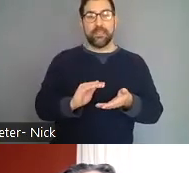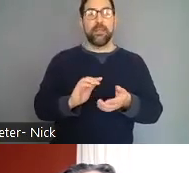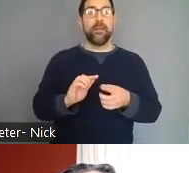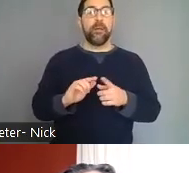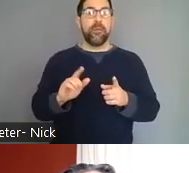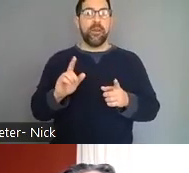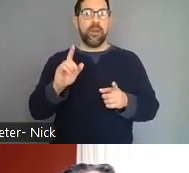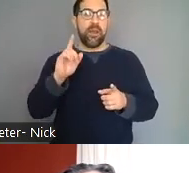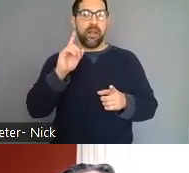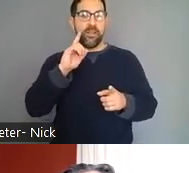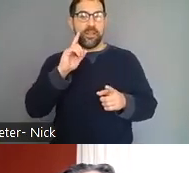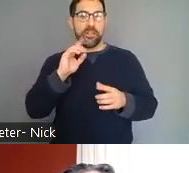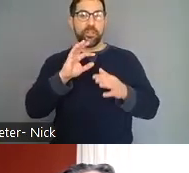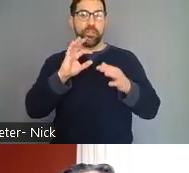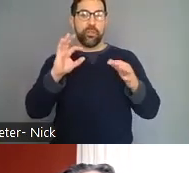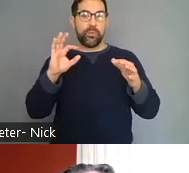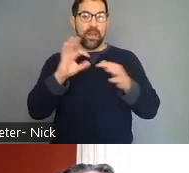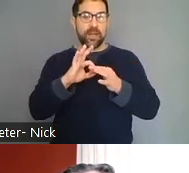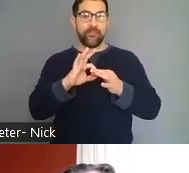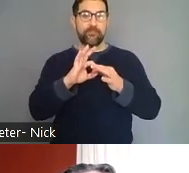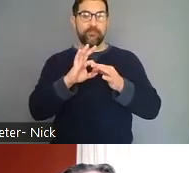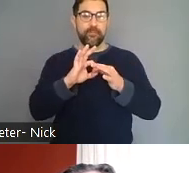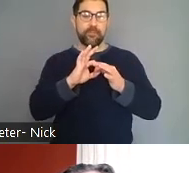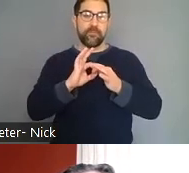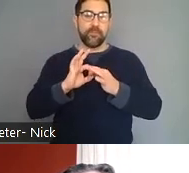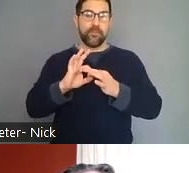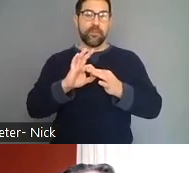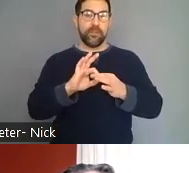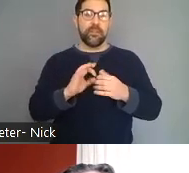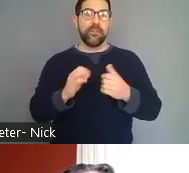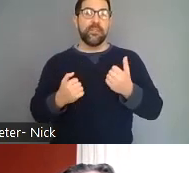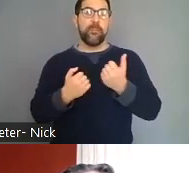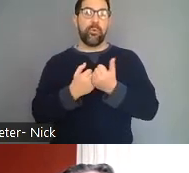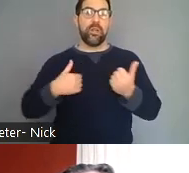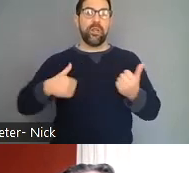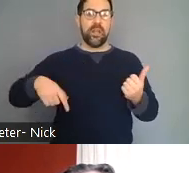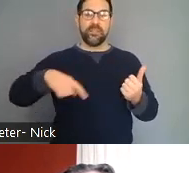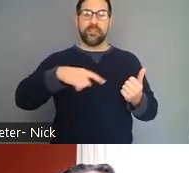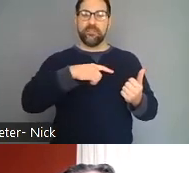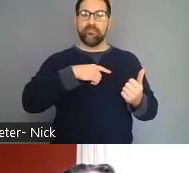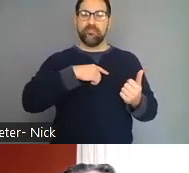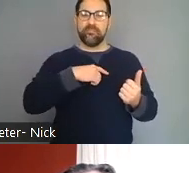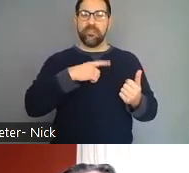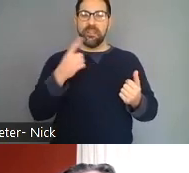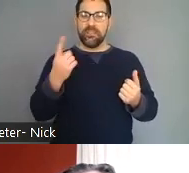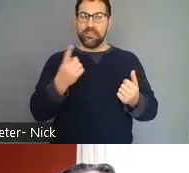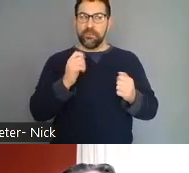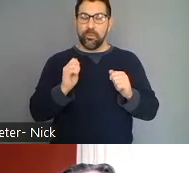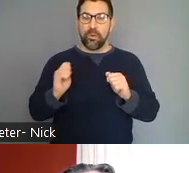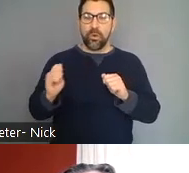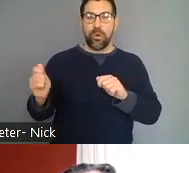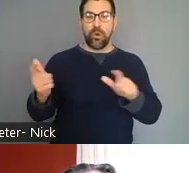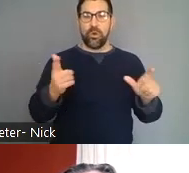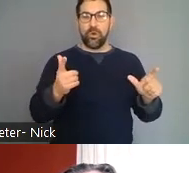of uniting and supporting the student body is something that everyone could help out with.